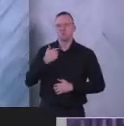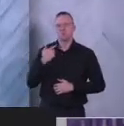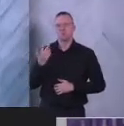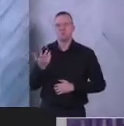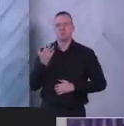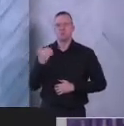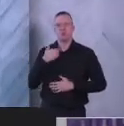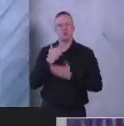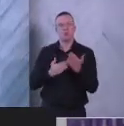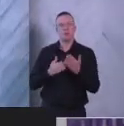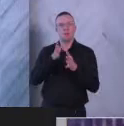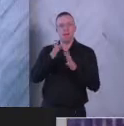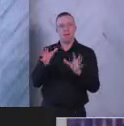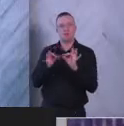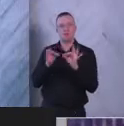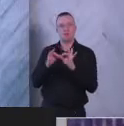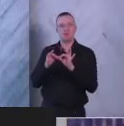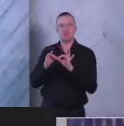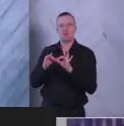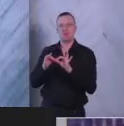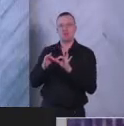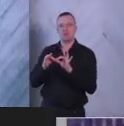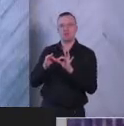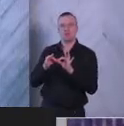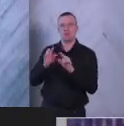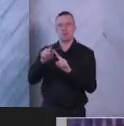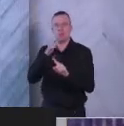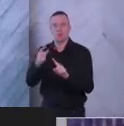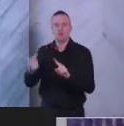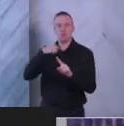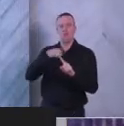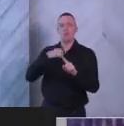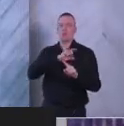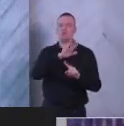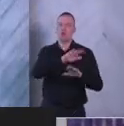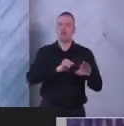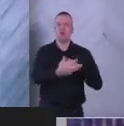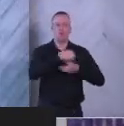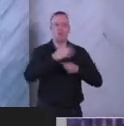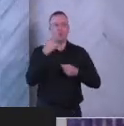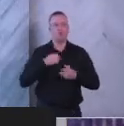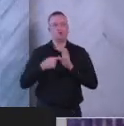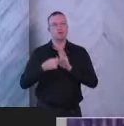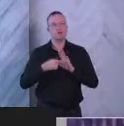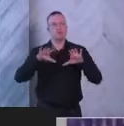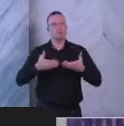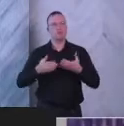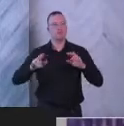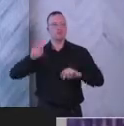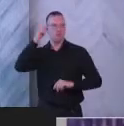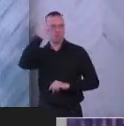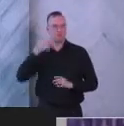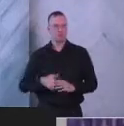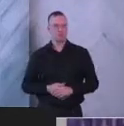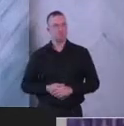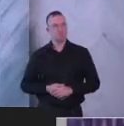have some hate speech that has been directed towards me, where I've had to get the police involved, all because I stand for a political party, which I